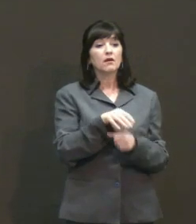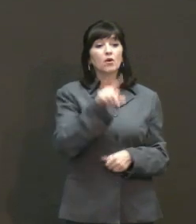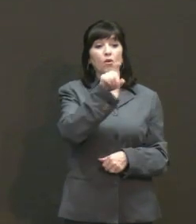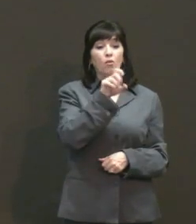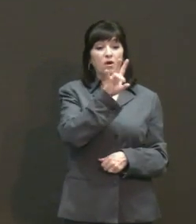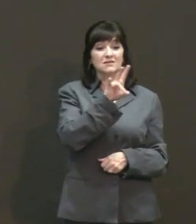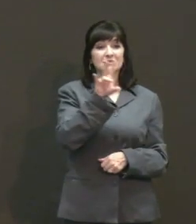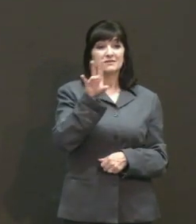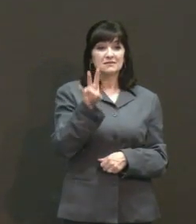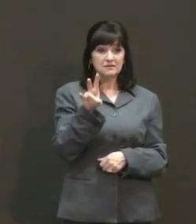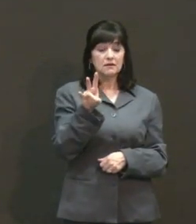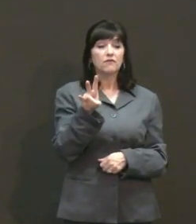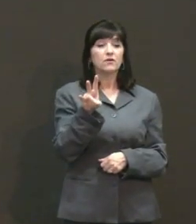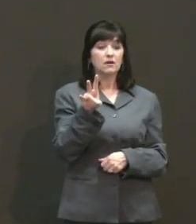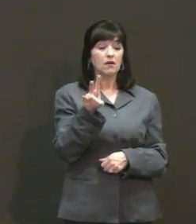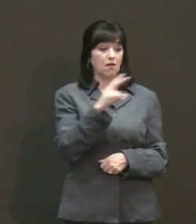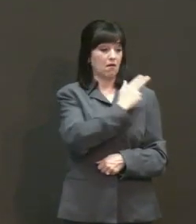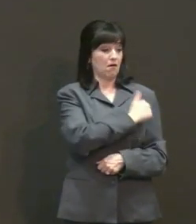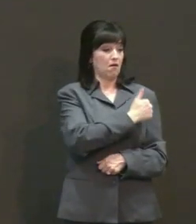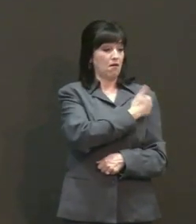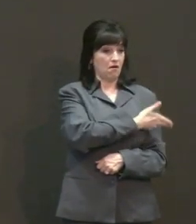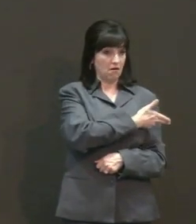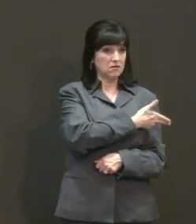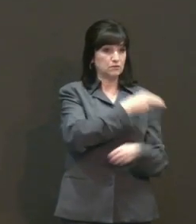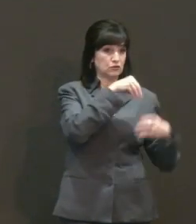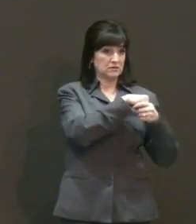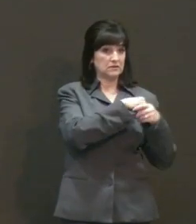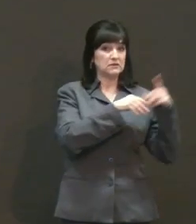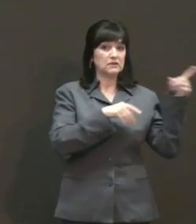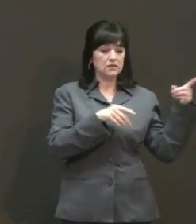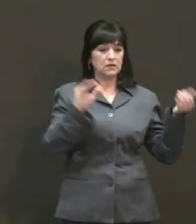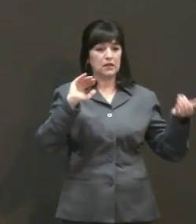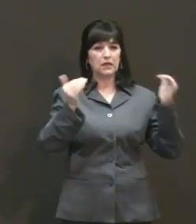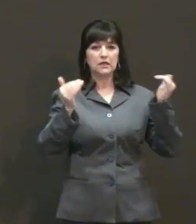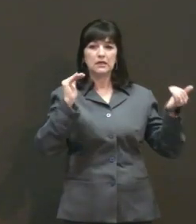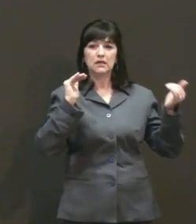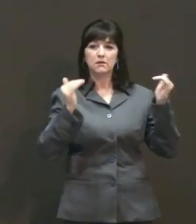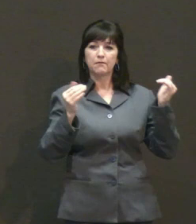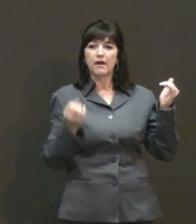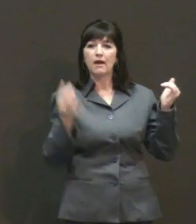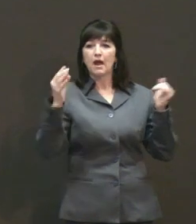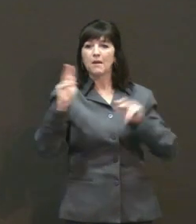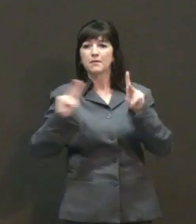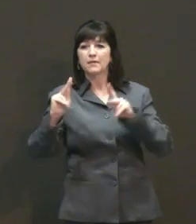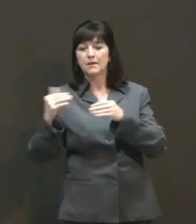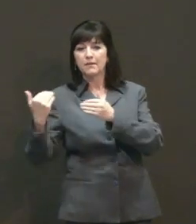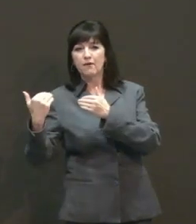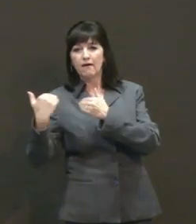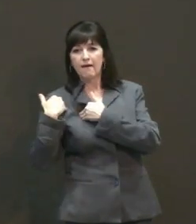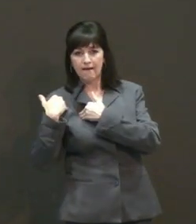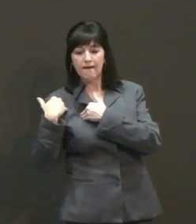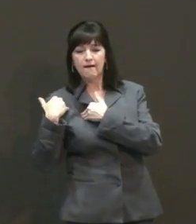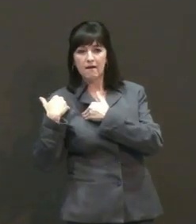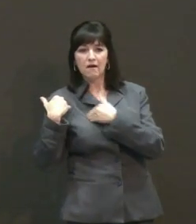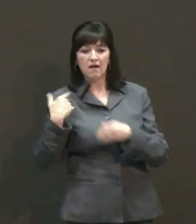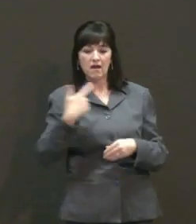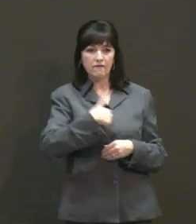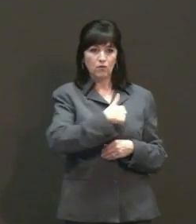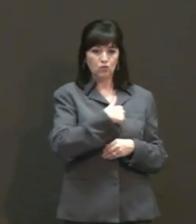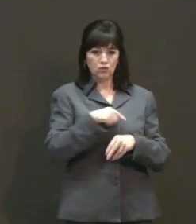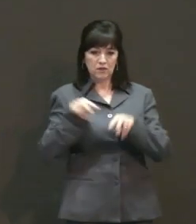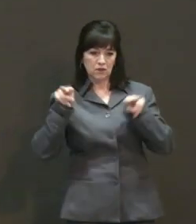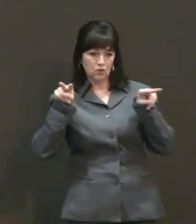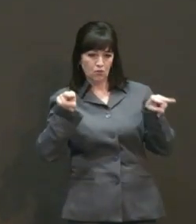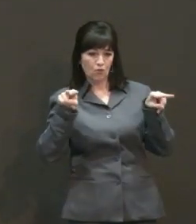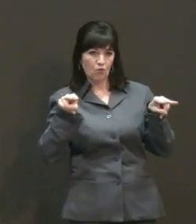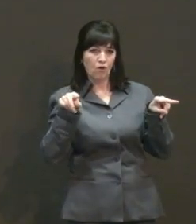compared to the positive cases, is one that we track because, as you'll see in a minute, with respect to our predictive models